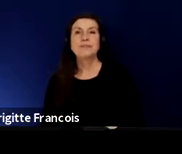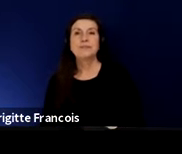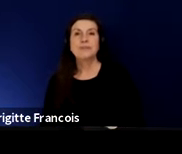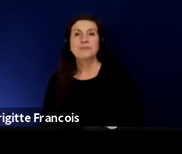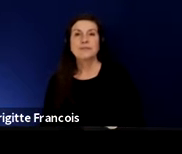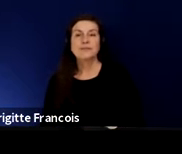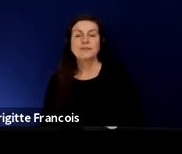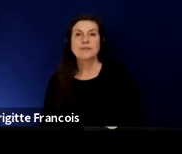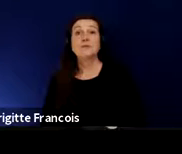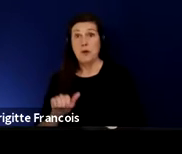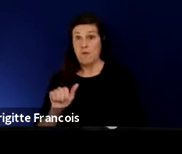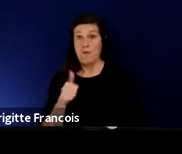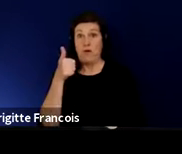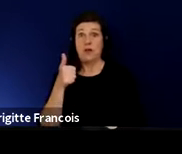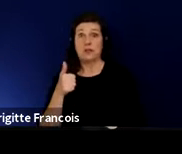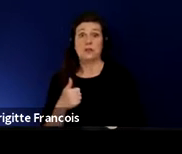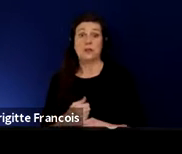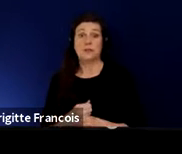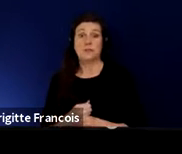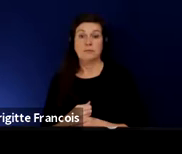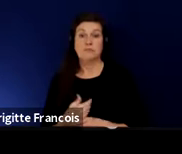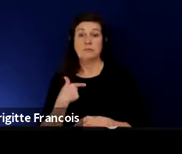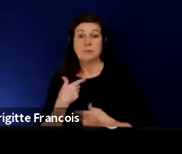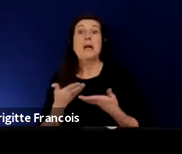did in this project was to ask,